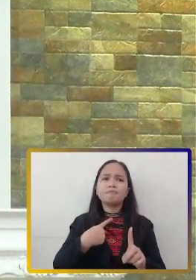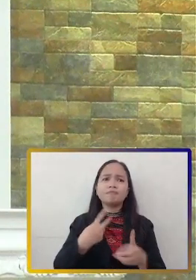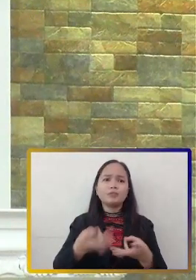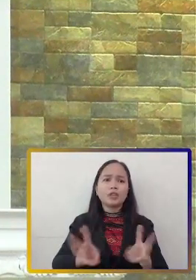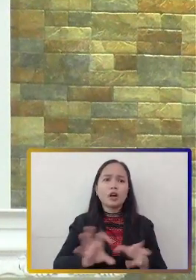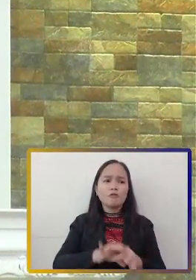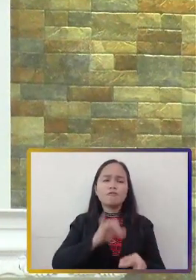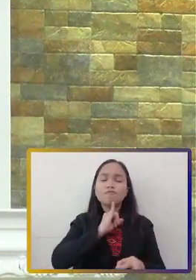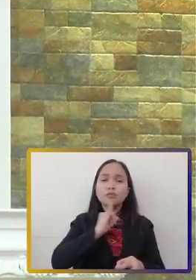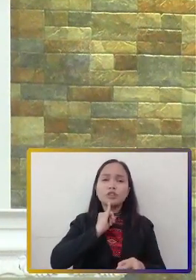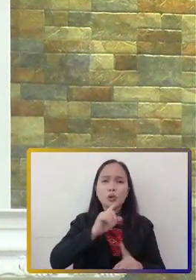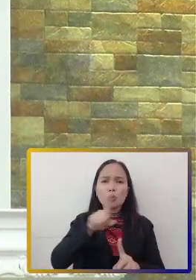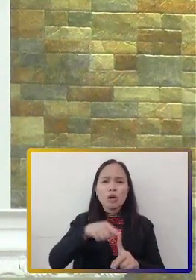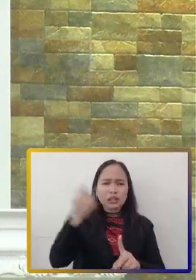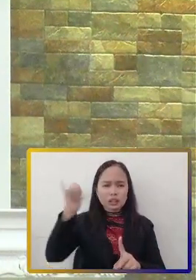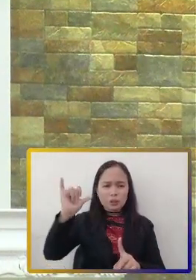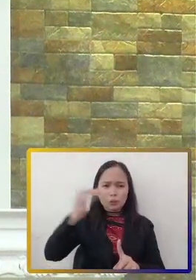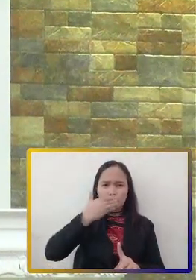ang